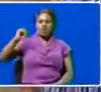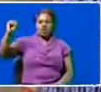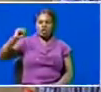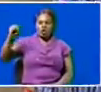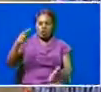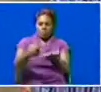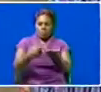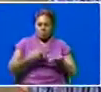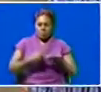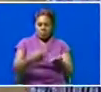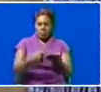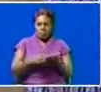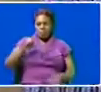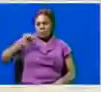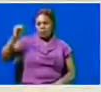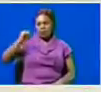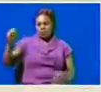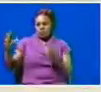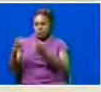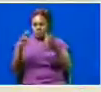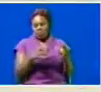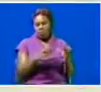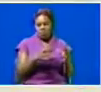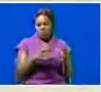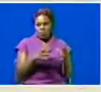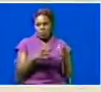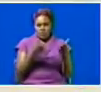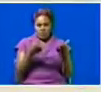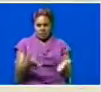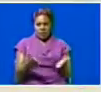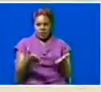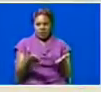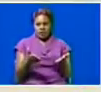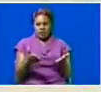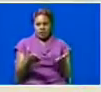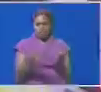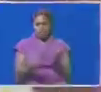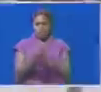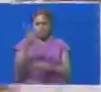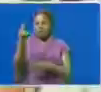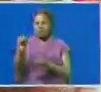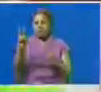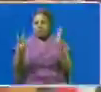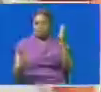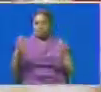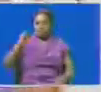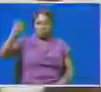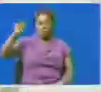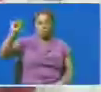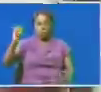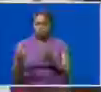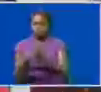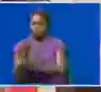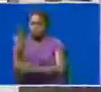ring, with political pundits opining that this will set the stage for 2022 political